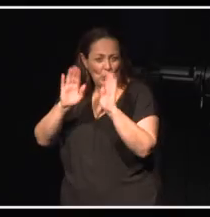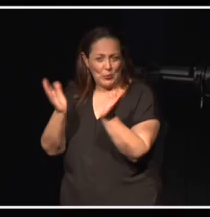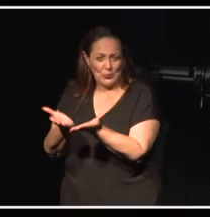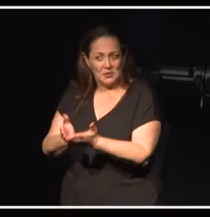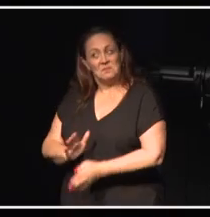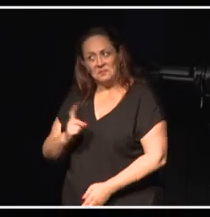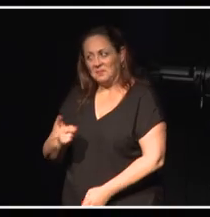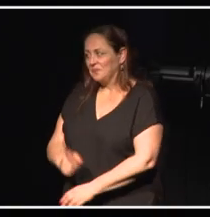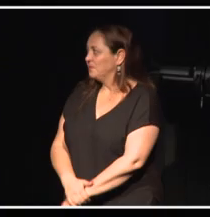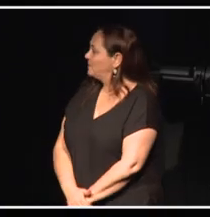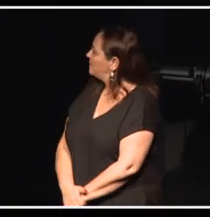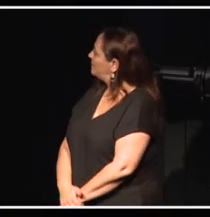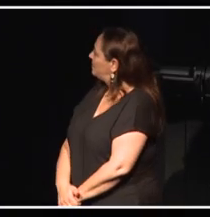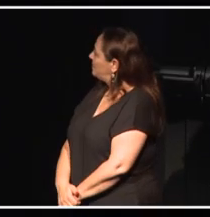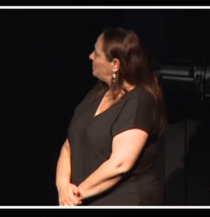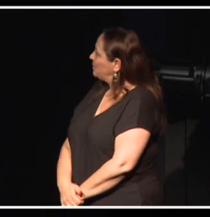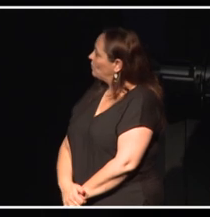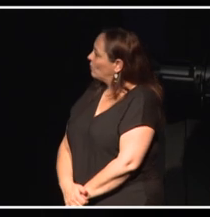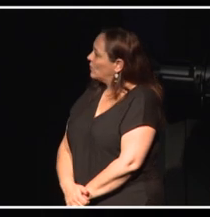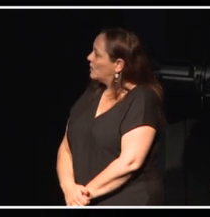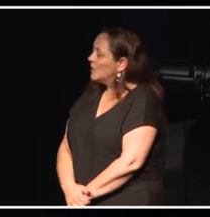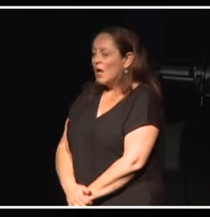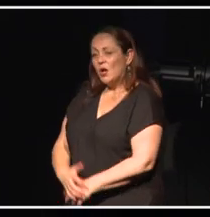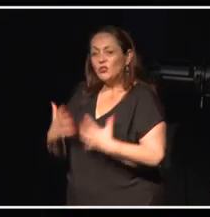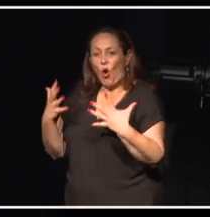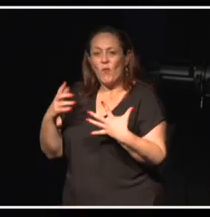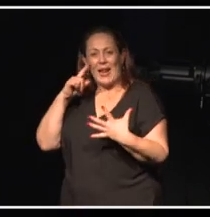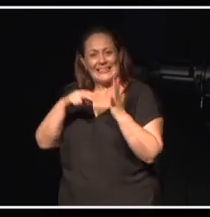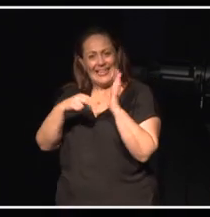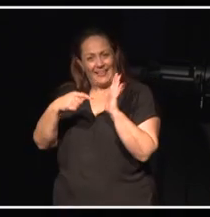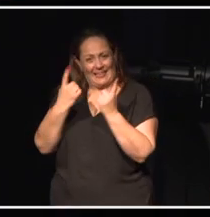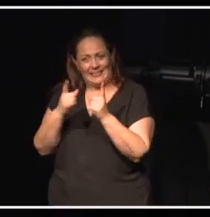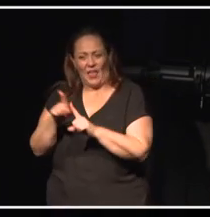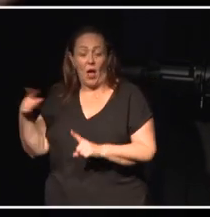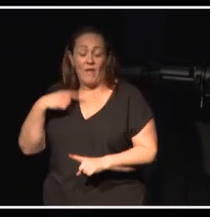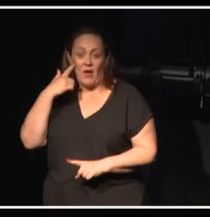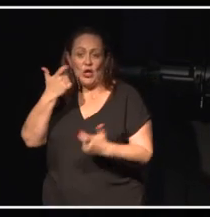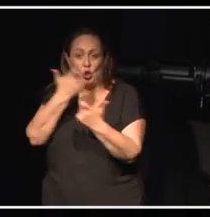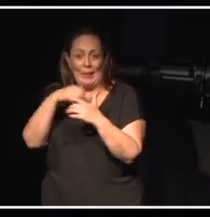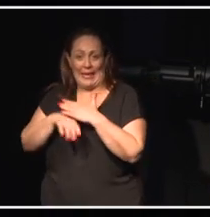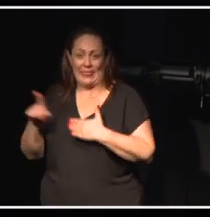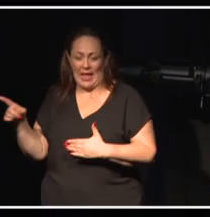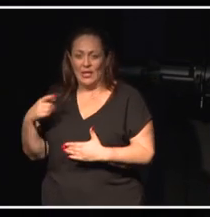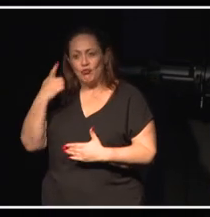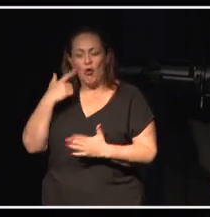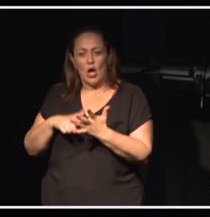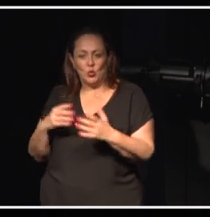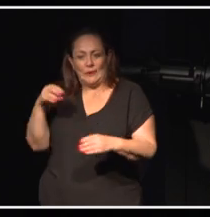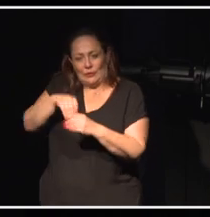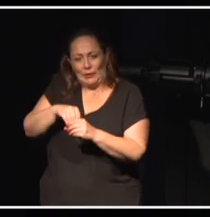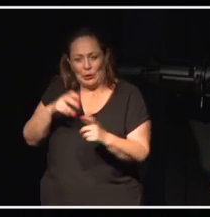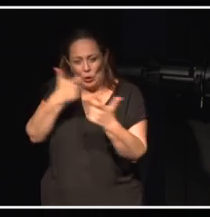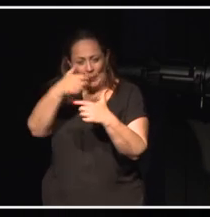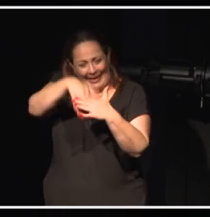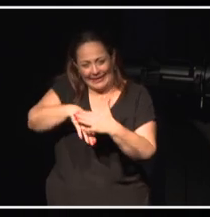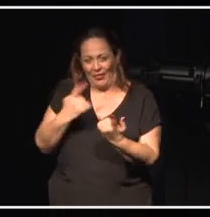in. So one thing that I tend to say to people like that, because I've always found that humor, which is why I try and like inject humor into this,